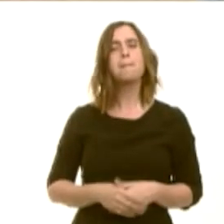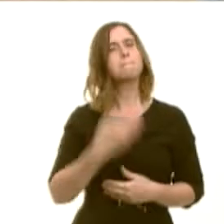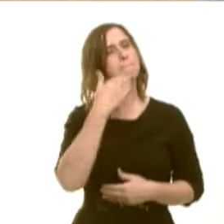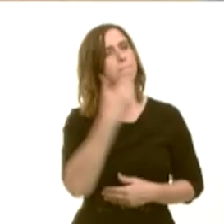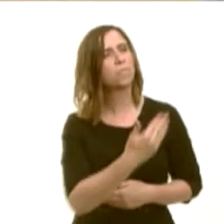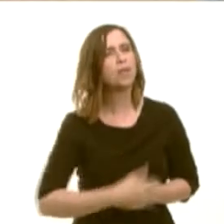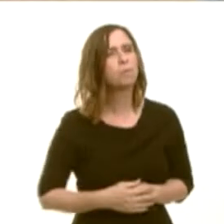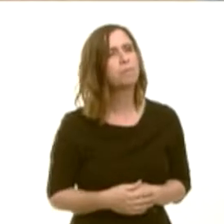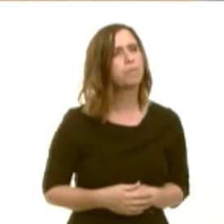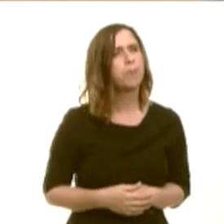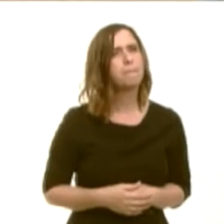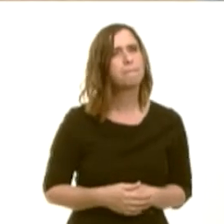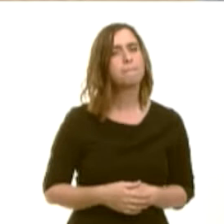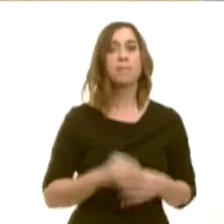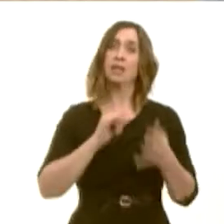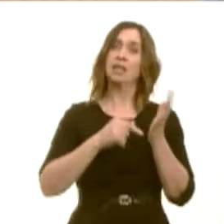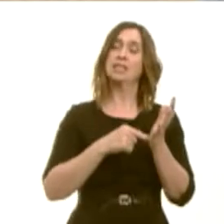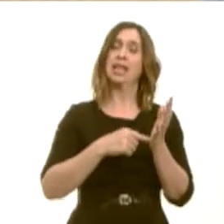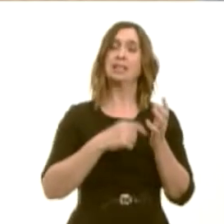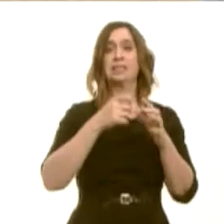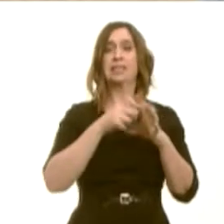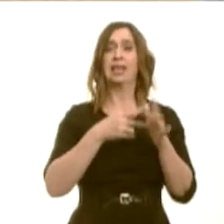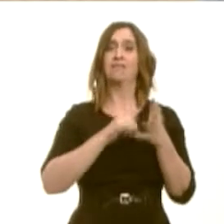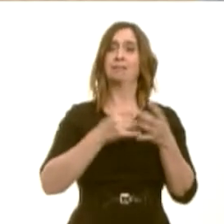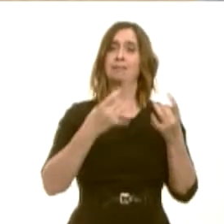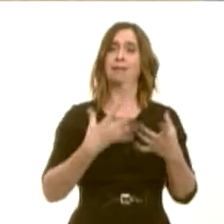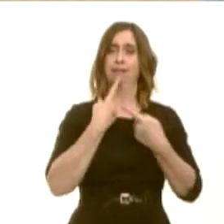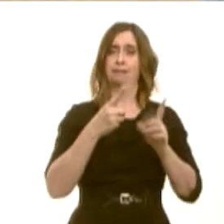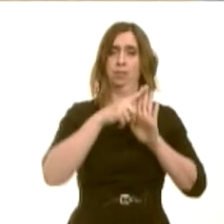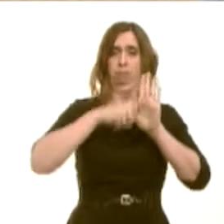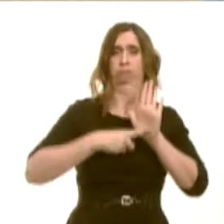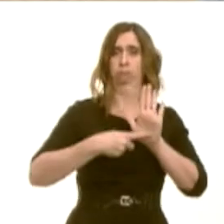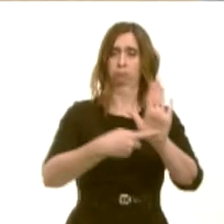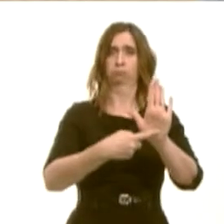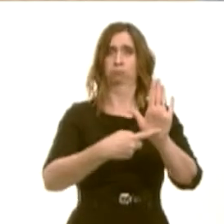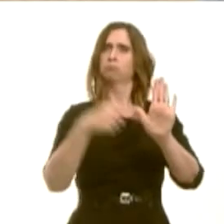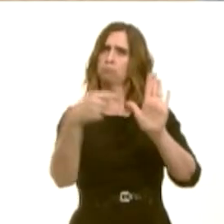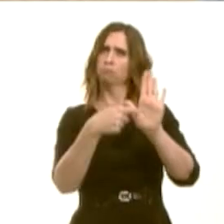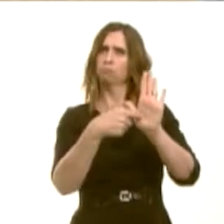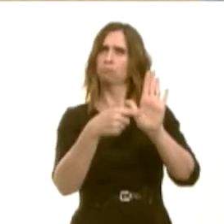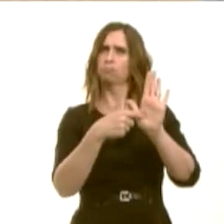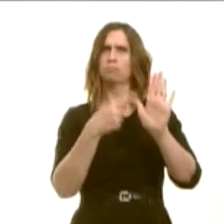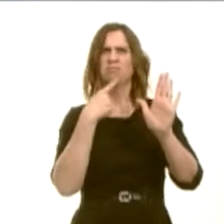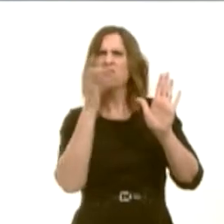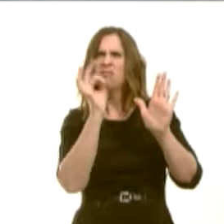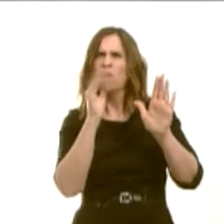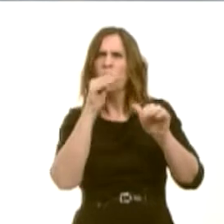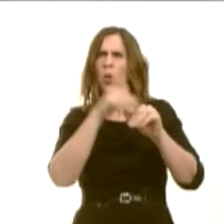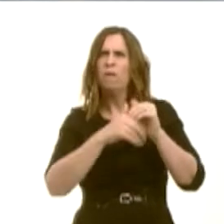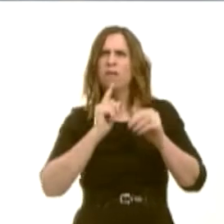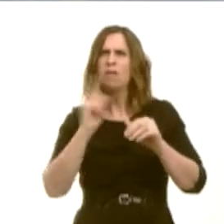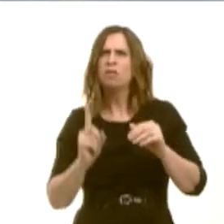Presiding Officer. First Minister, the St David's Day statement was entirely silent on the national grid,